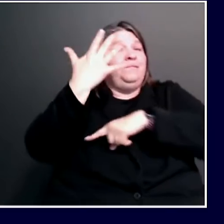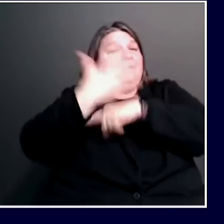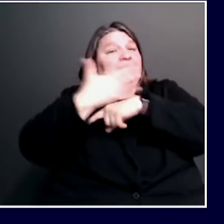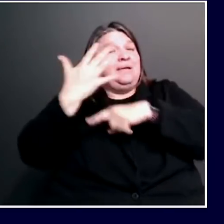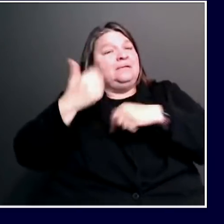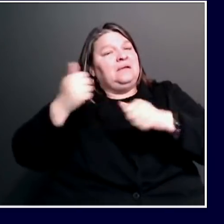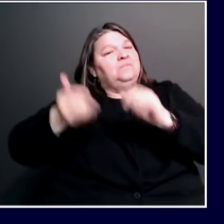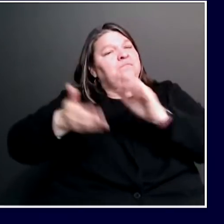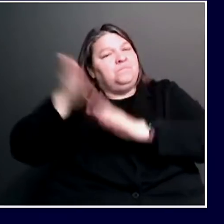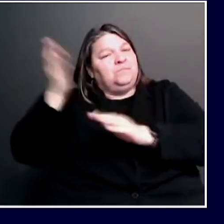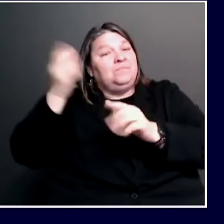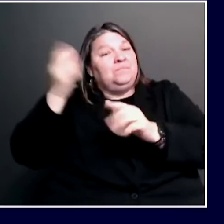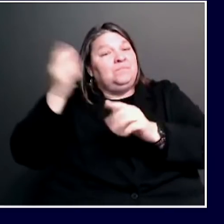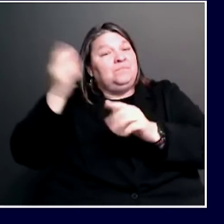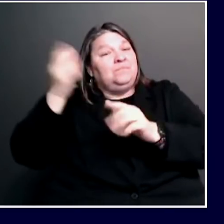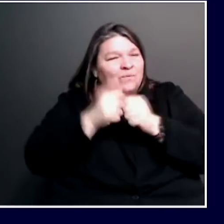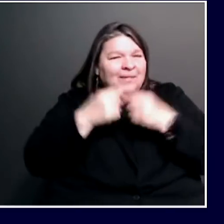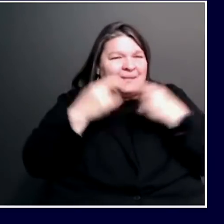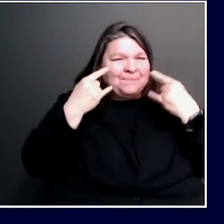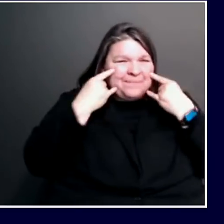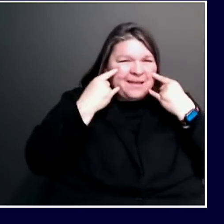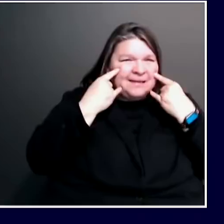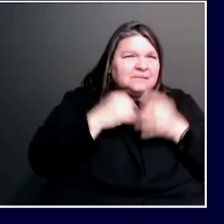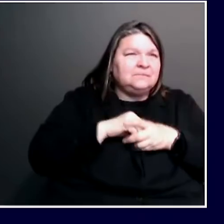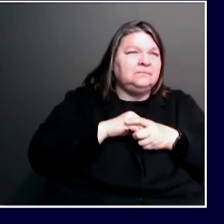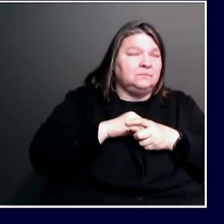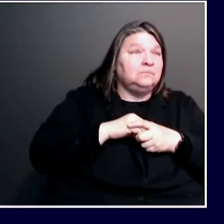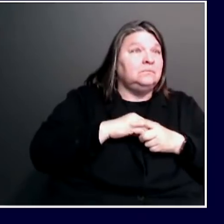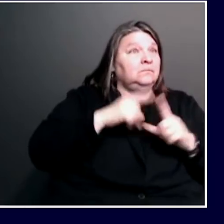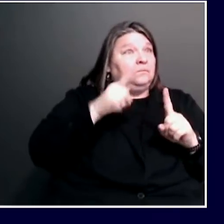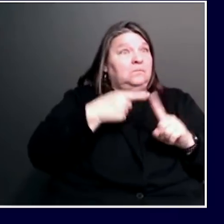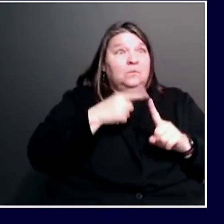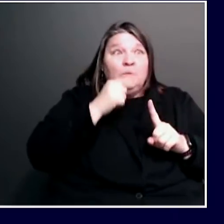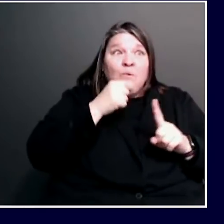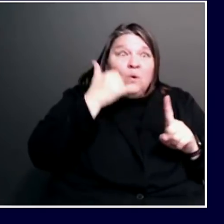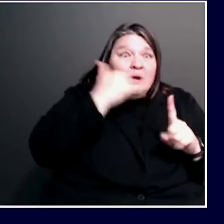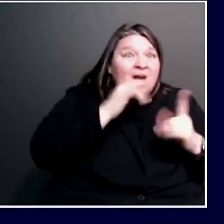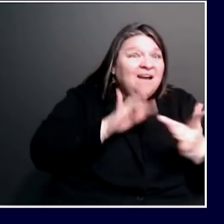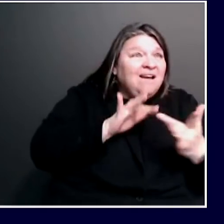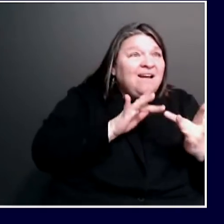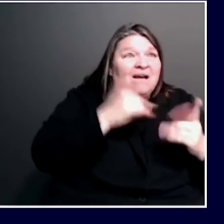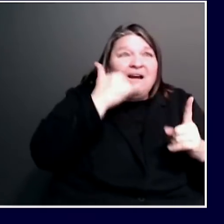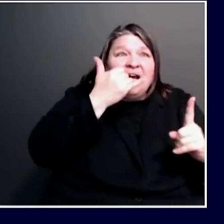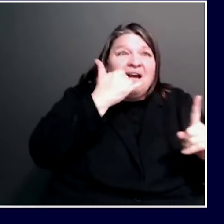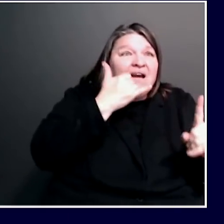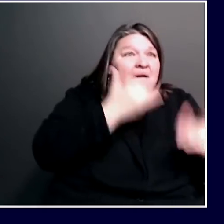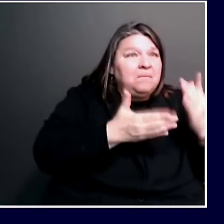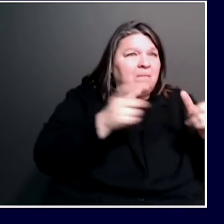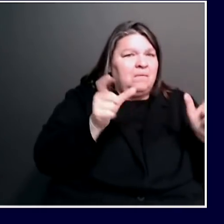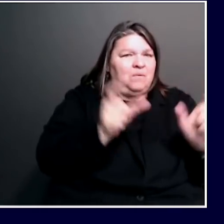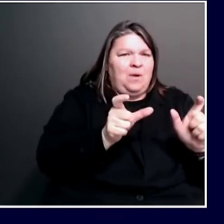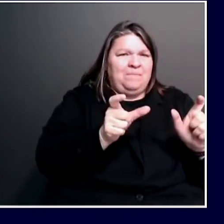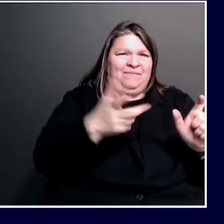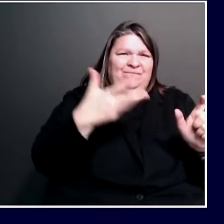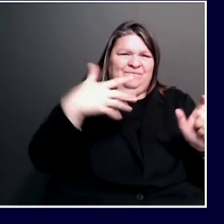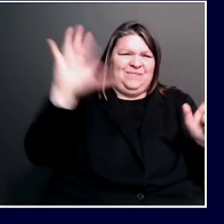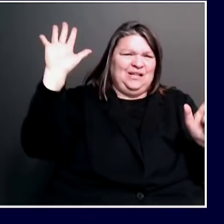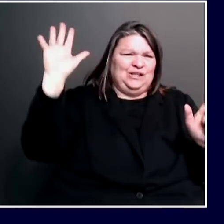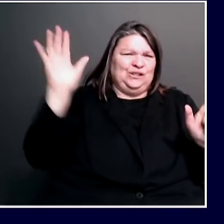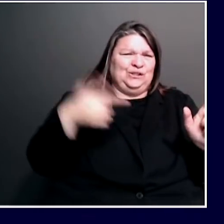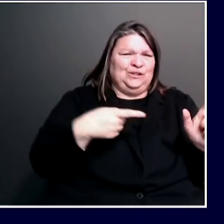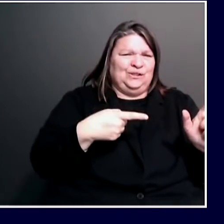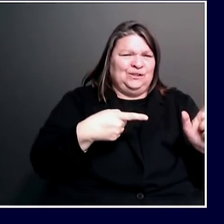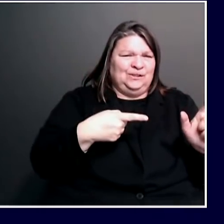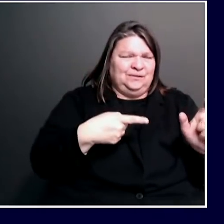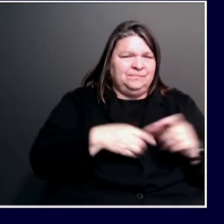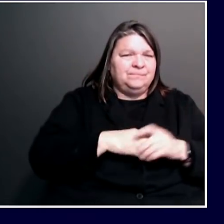people, their quarantine period may already be over and any cases they may have transmitted to may have already happened. This